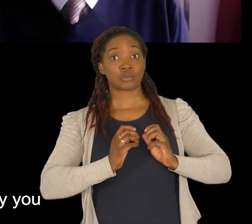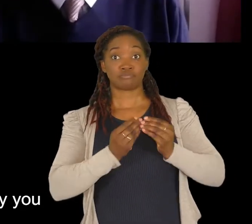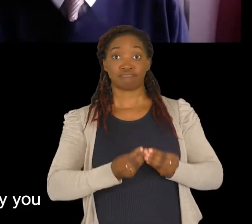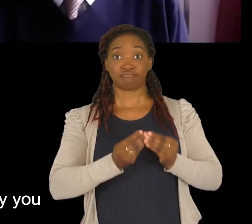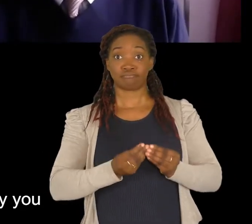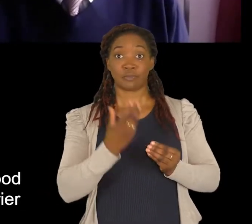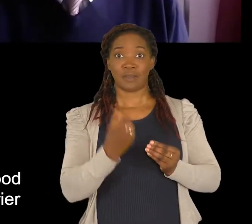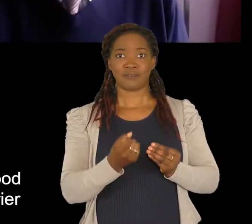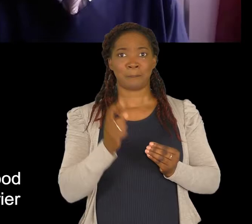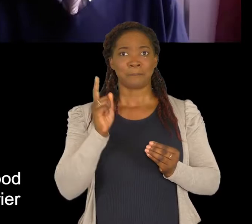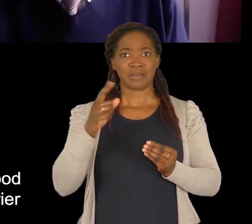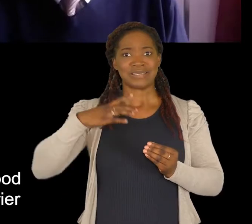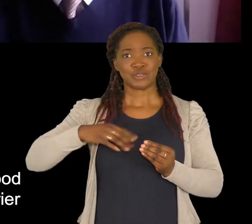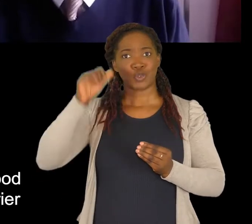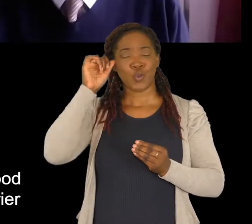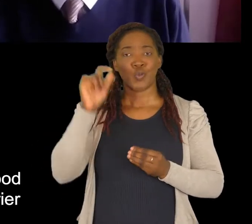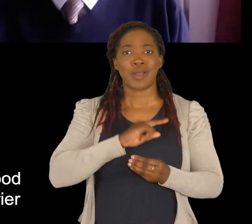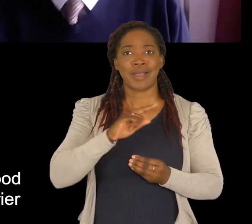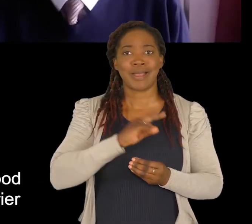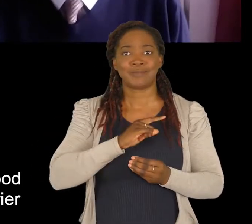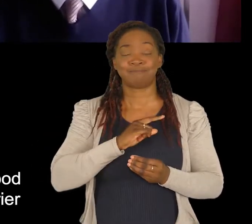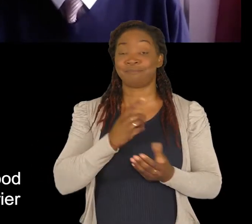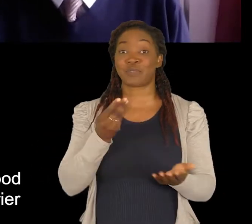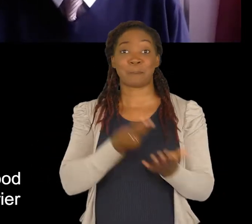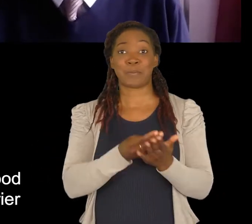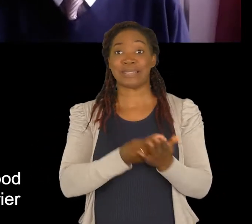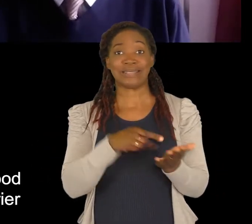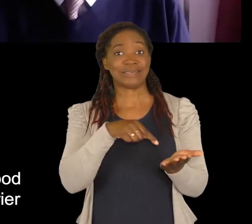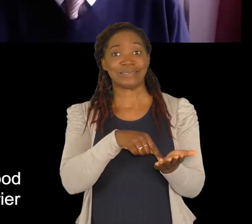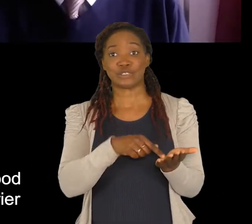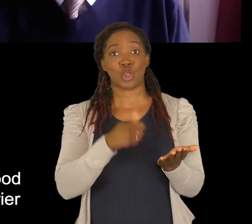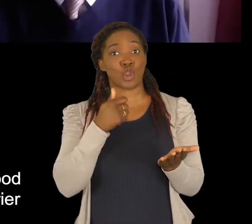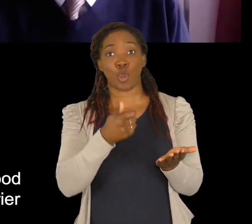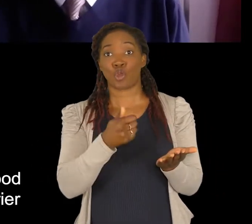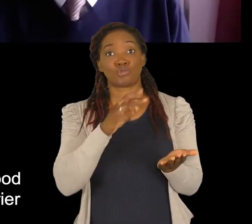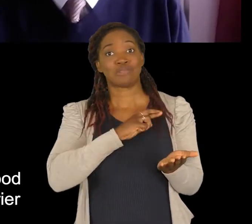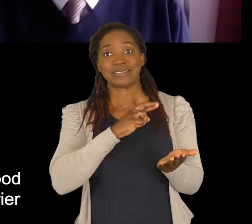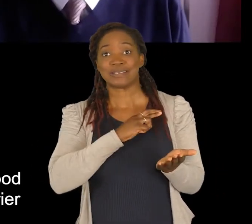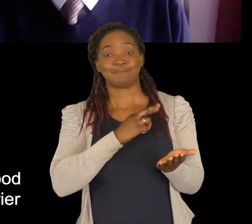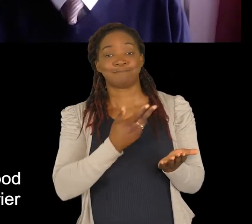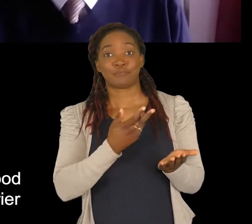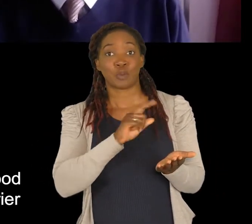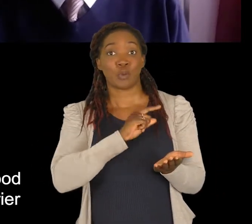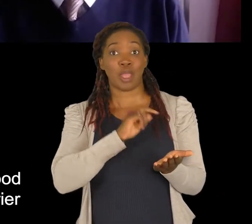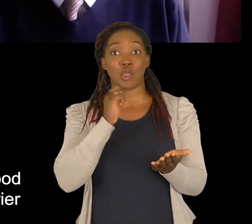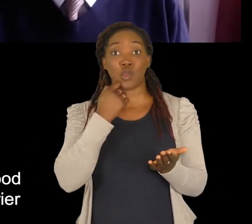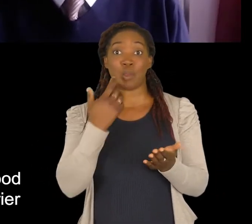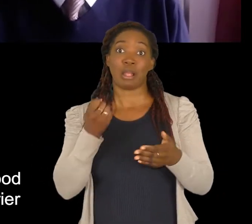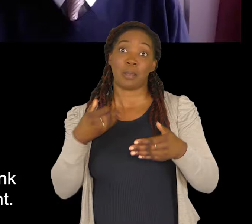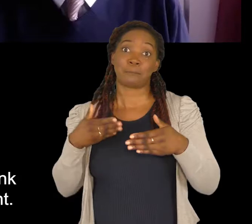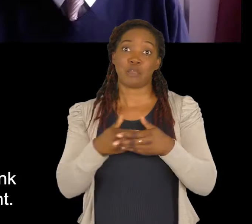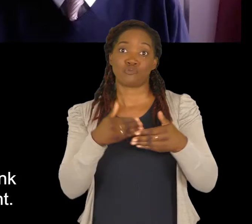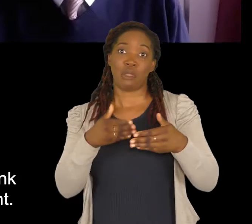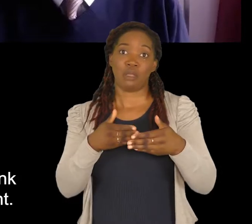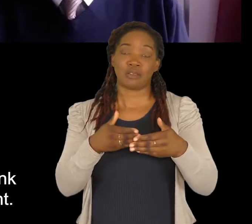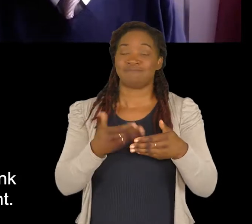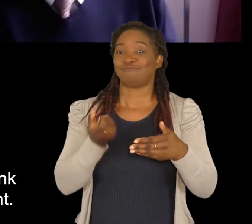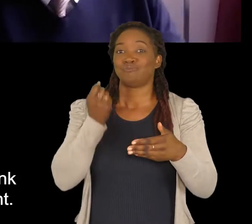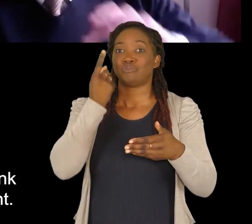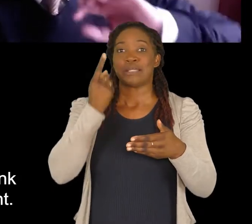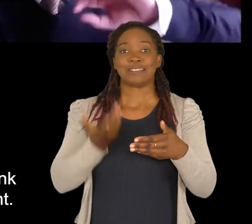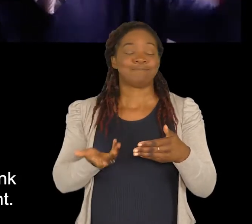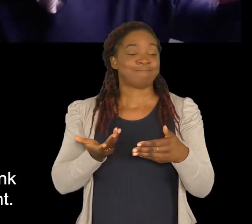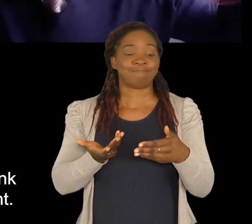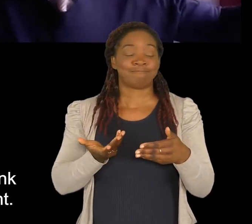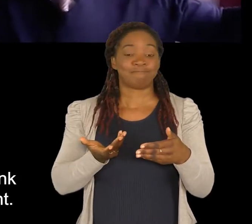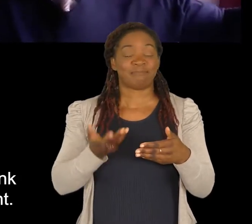you have to know why you're doing it. And guess what? Money is not a good enough reason, because you will hit a barrier one day where you'll